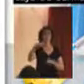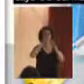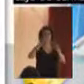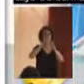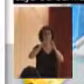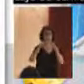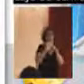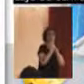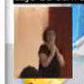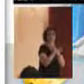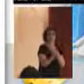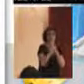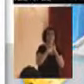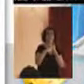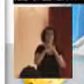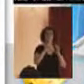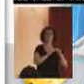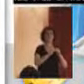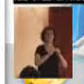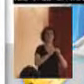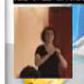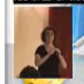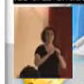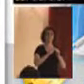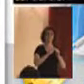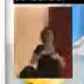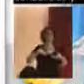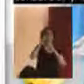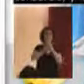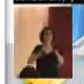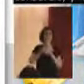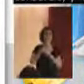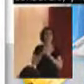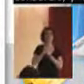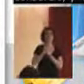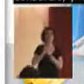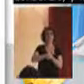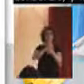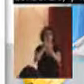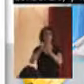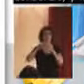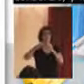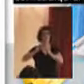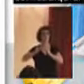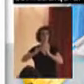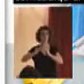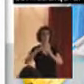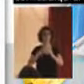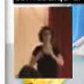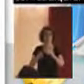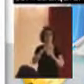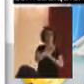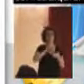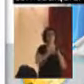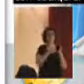covered by mobile telephony, and what is considered to be a right for them as far as communication and social inclusion. So